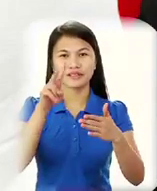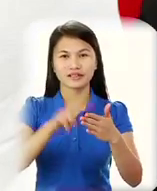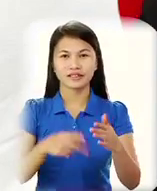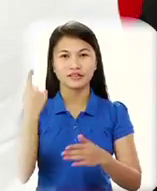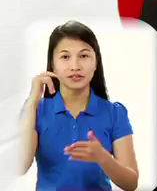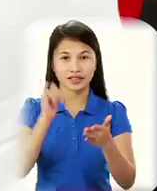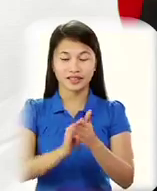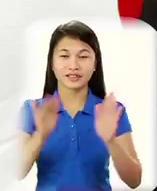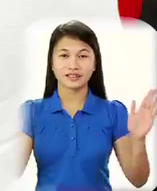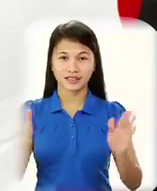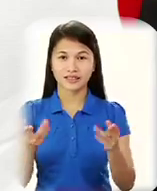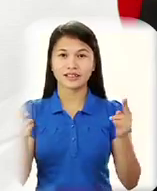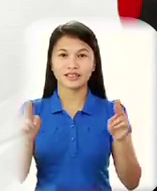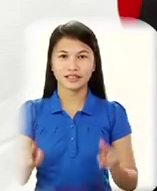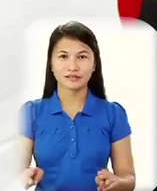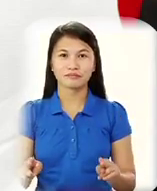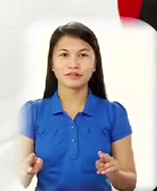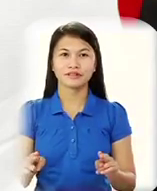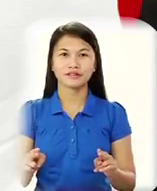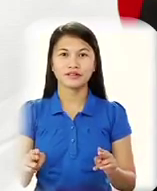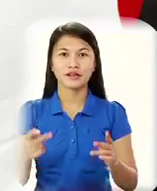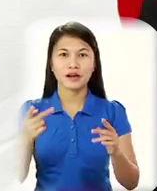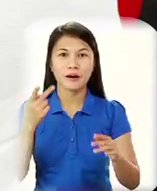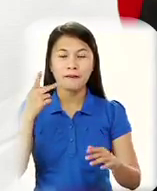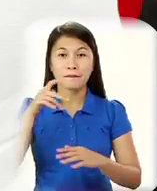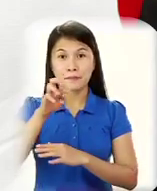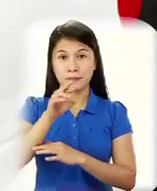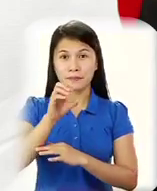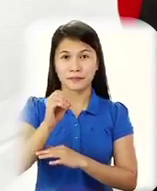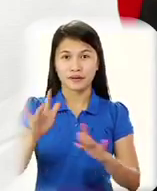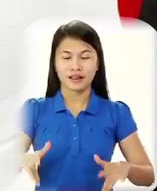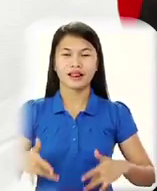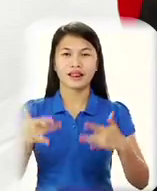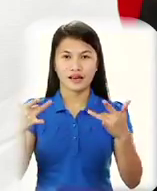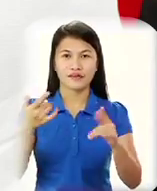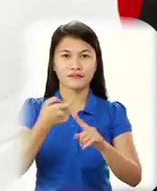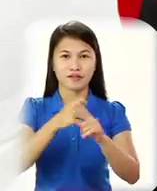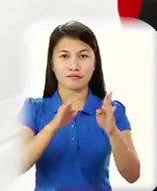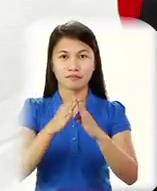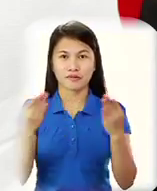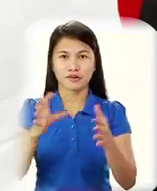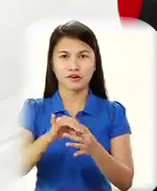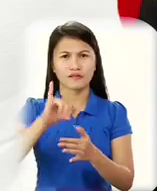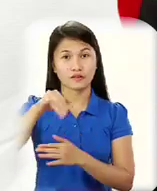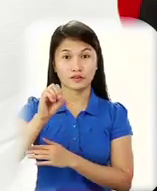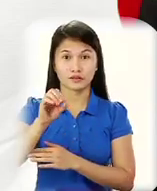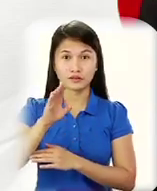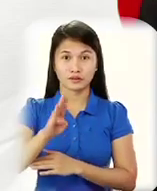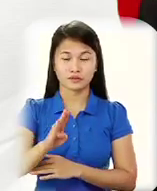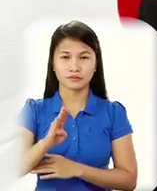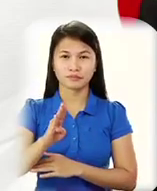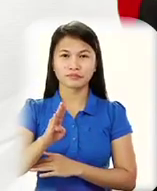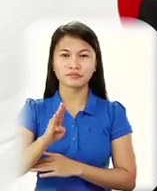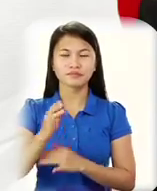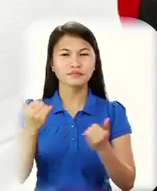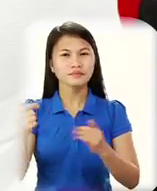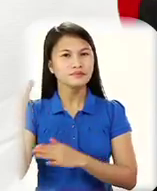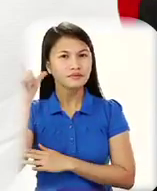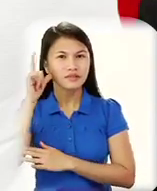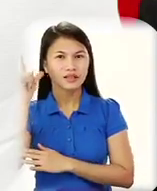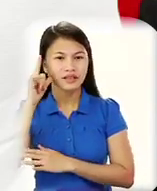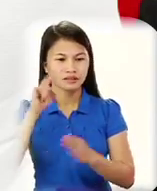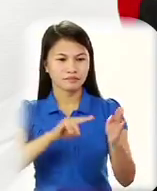Our first reading for this Sunday, which happens to be Pro-Life Sunday, comes from the book of Job. Now, listening to